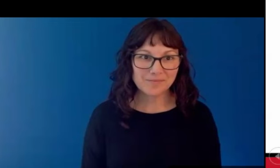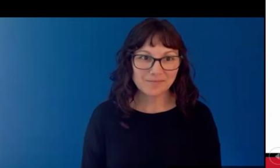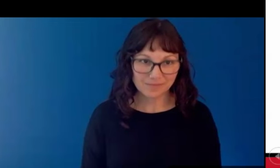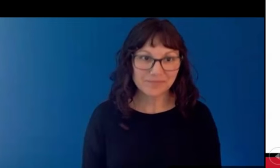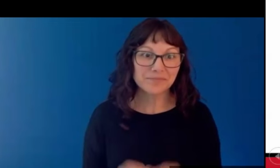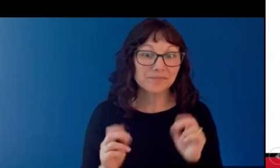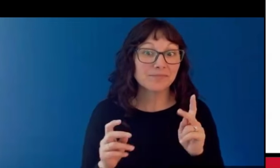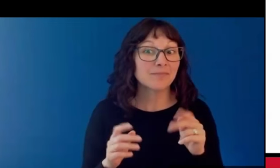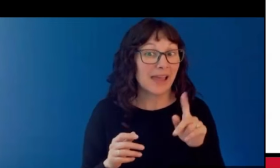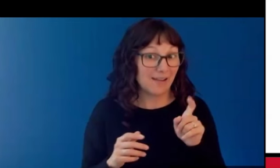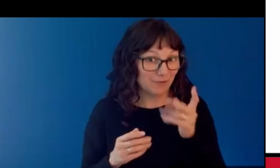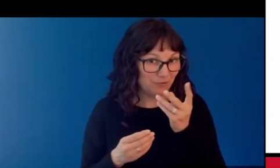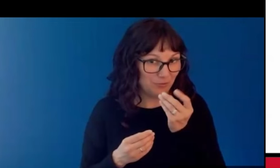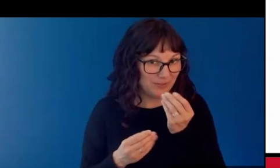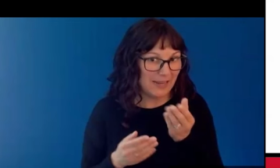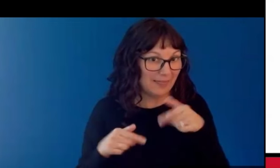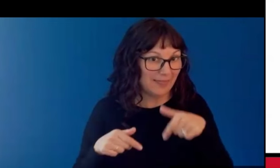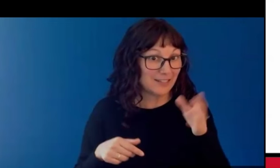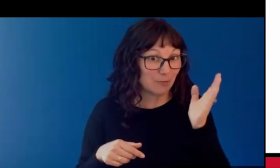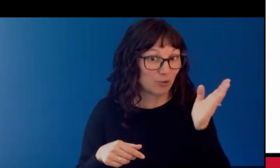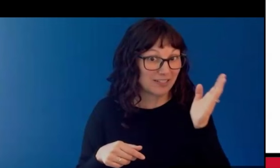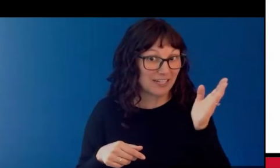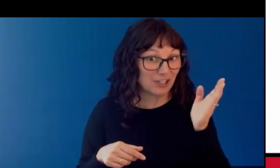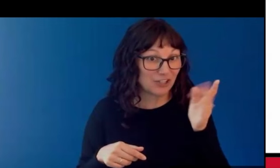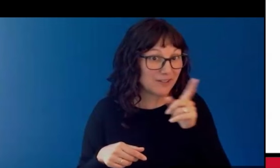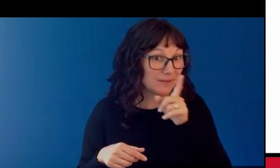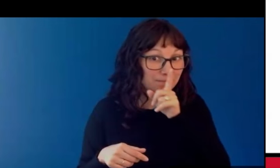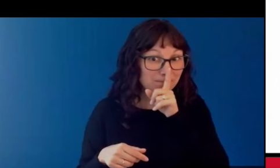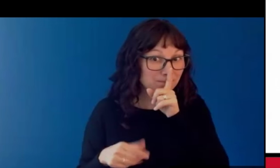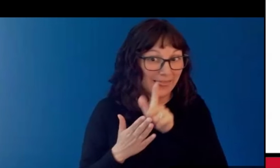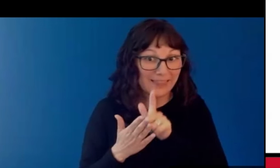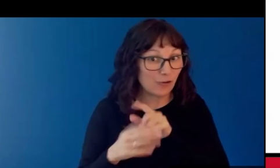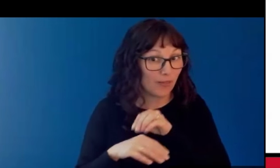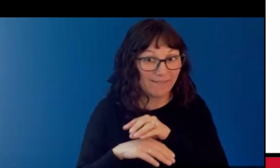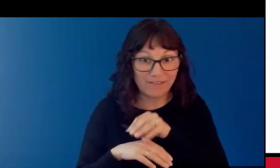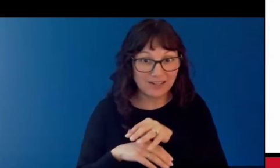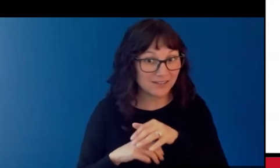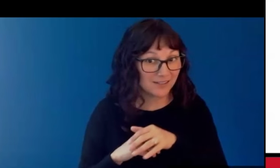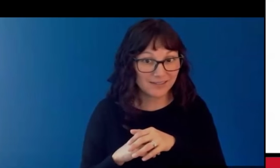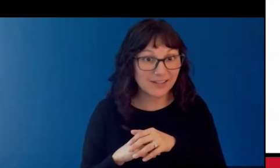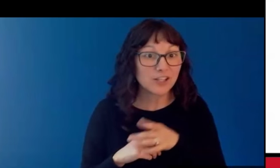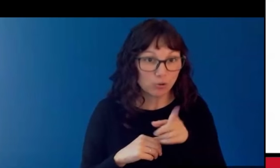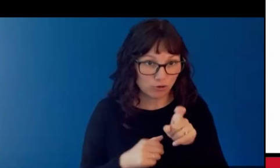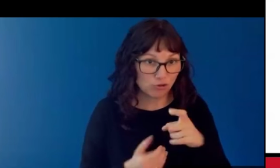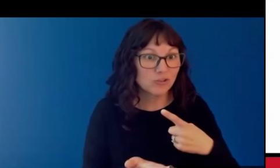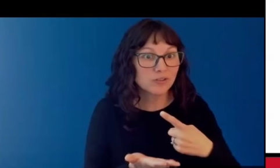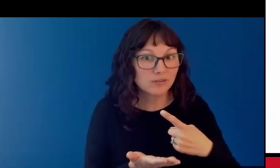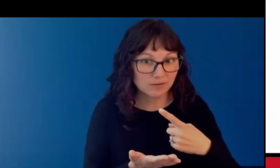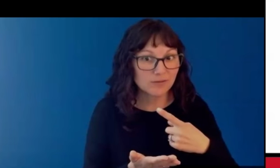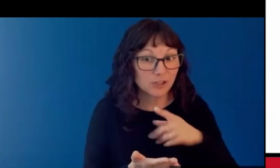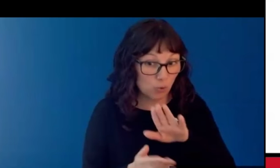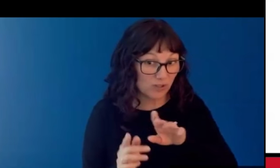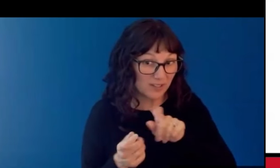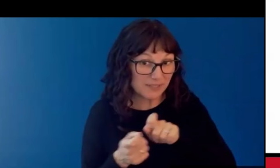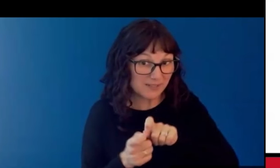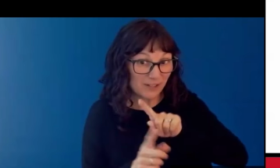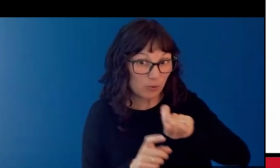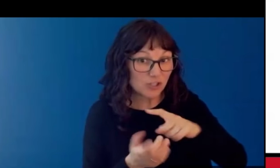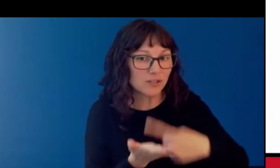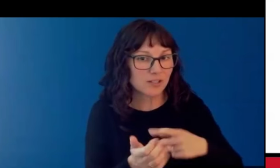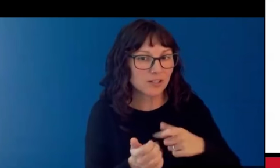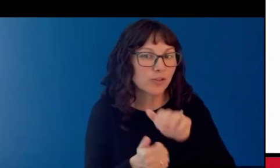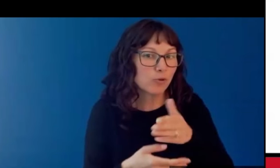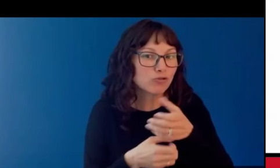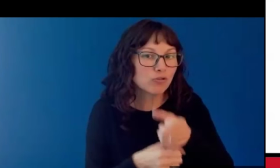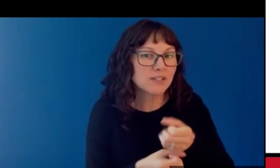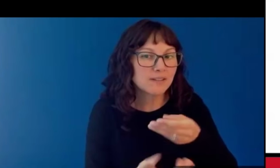All right, I have to say this presentation does not provide legal advice. You should discuss specific questions with your